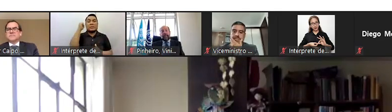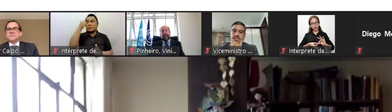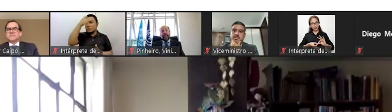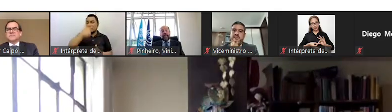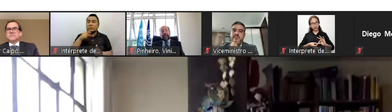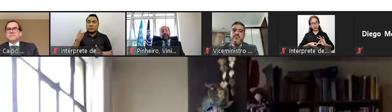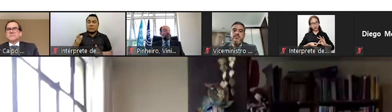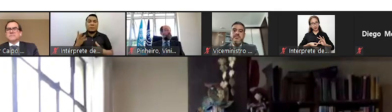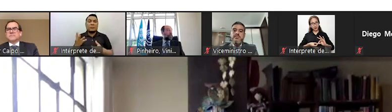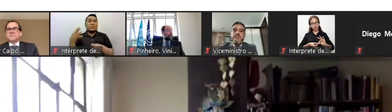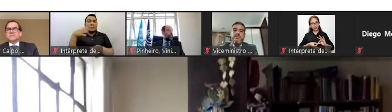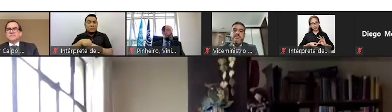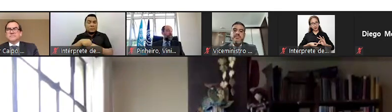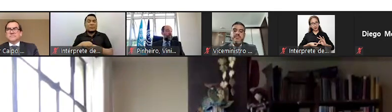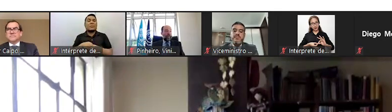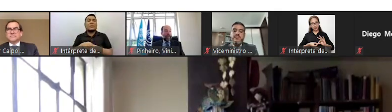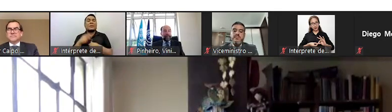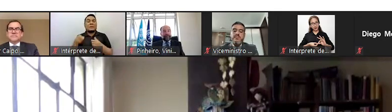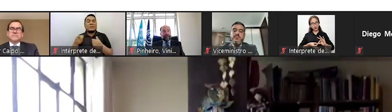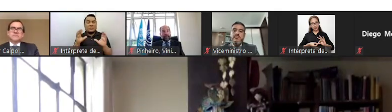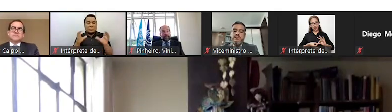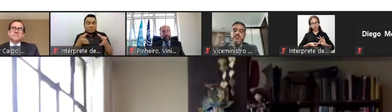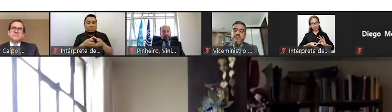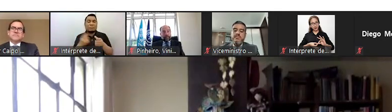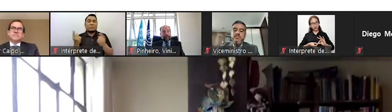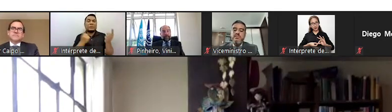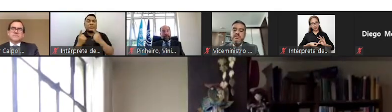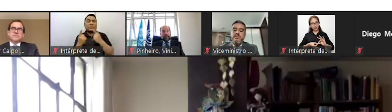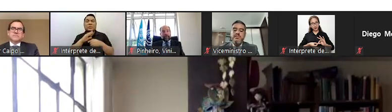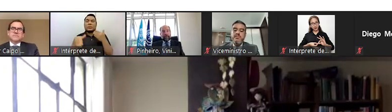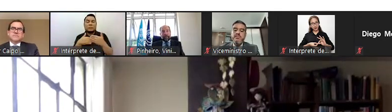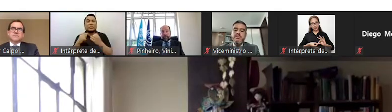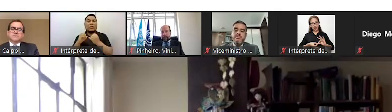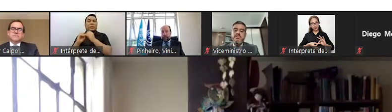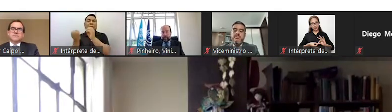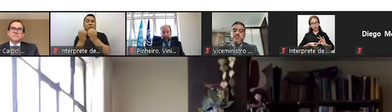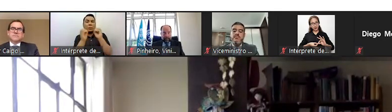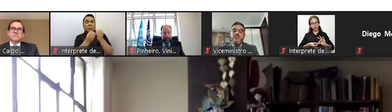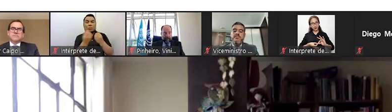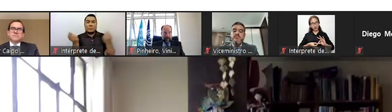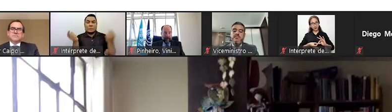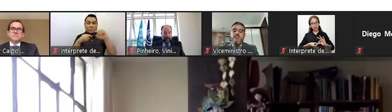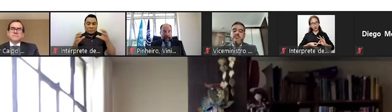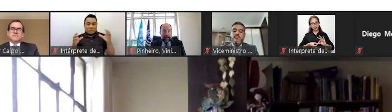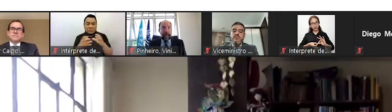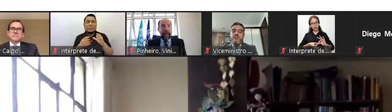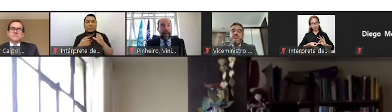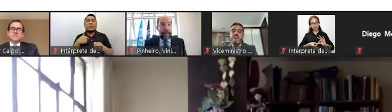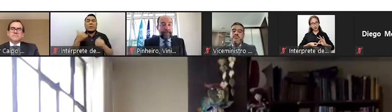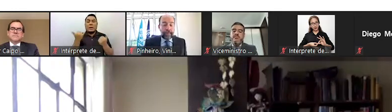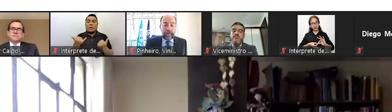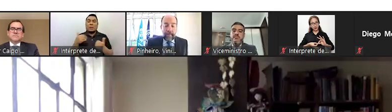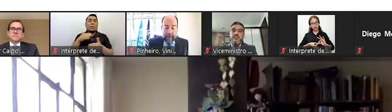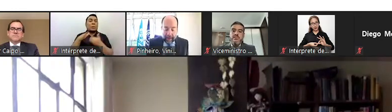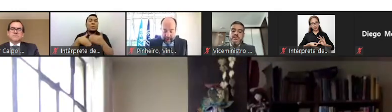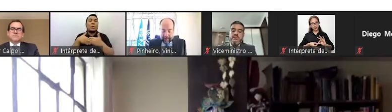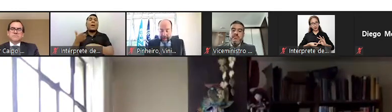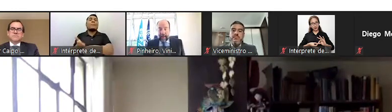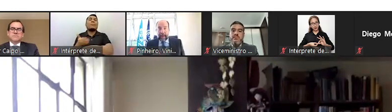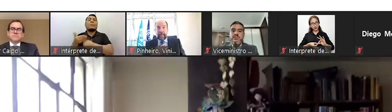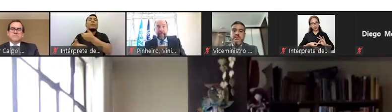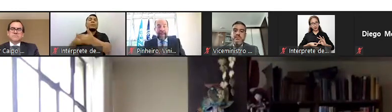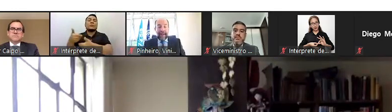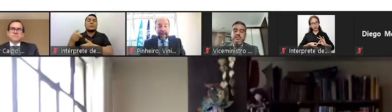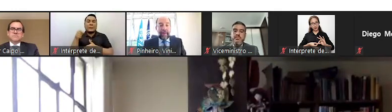the human rights institutions that have formed part of these platforms and other organizations throughout this